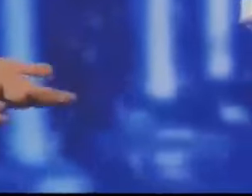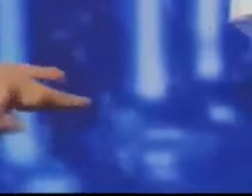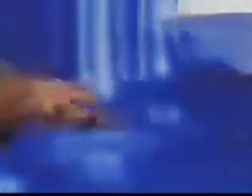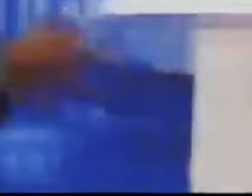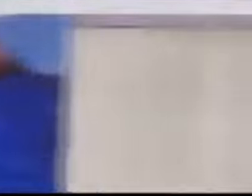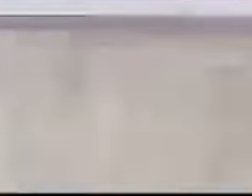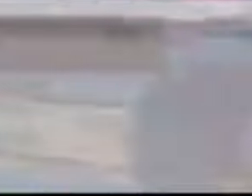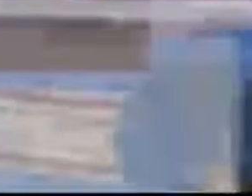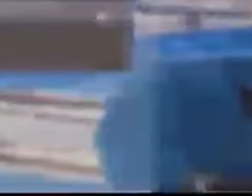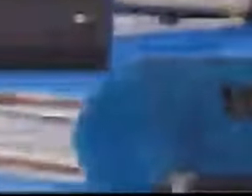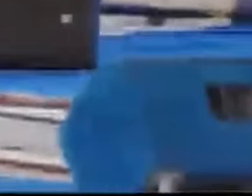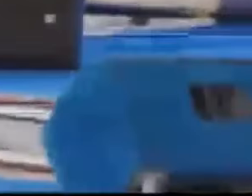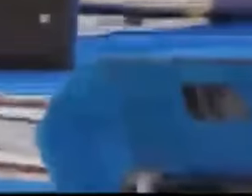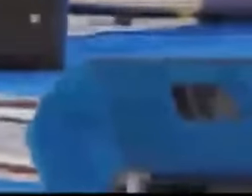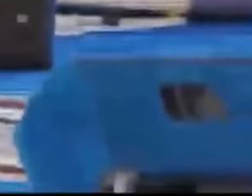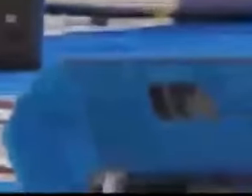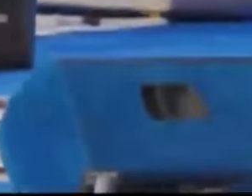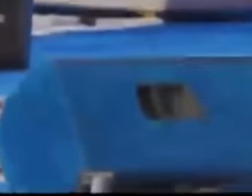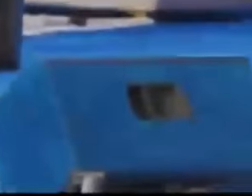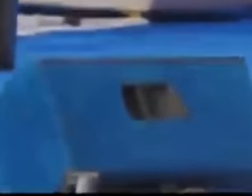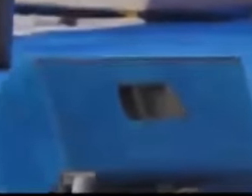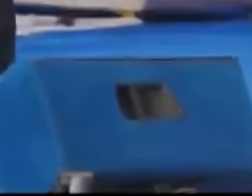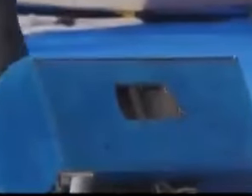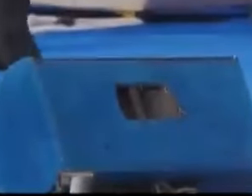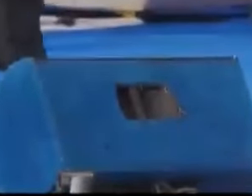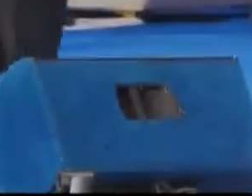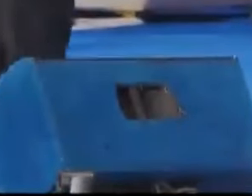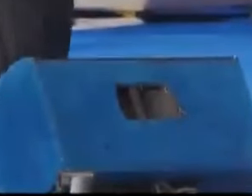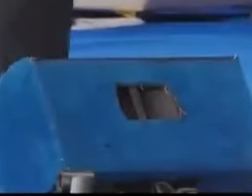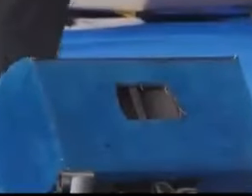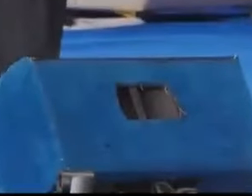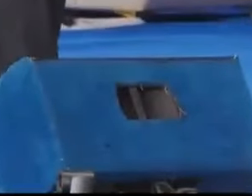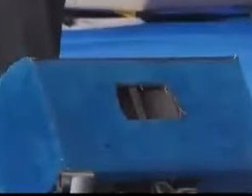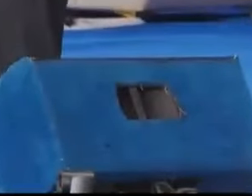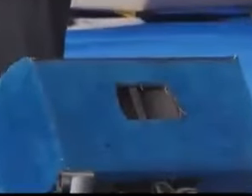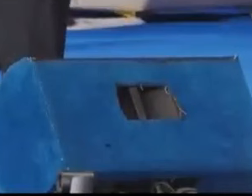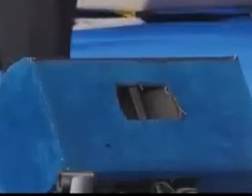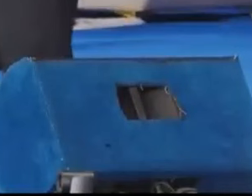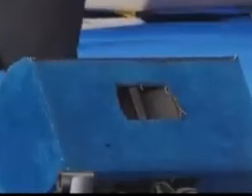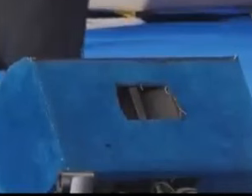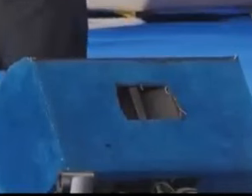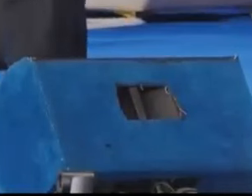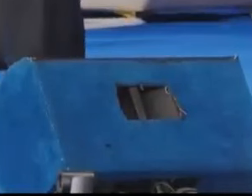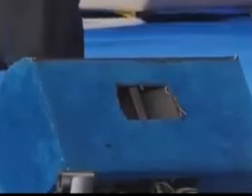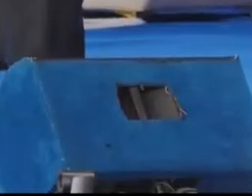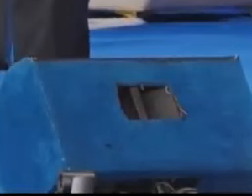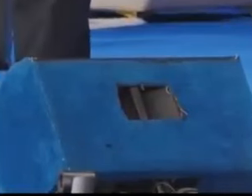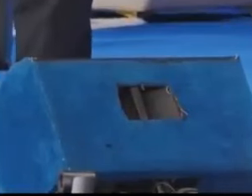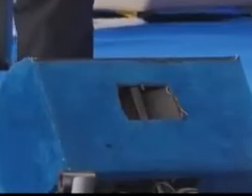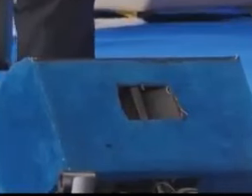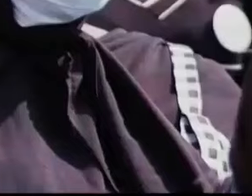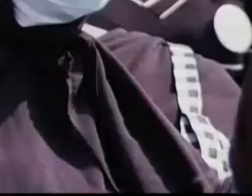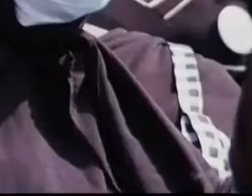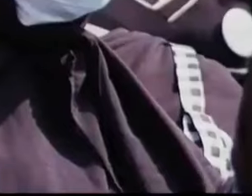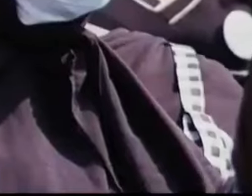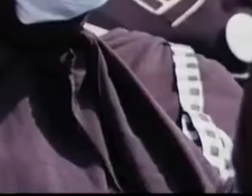what everybody says. Even though he is challenging them and he wants to change their conviction, they have to say what everybody says.